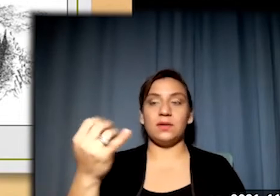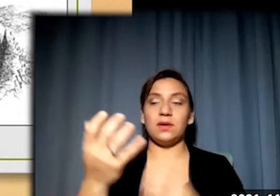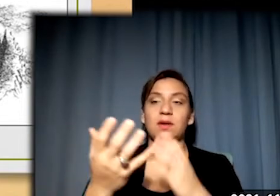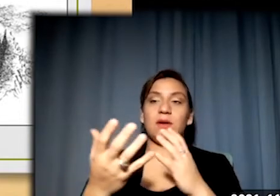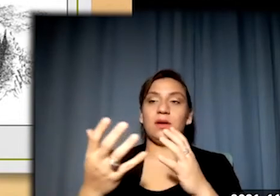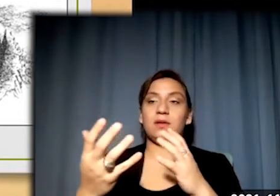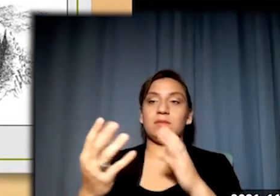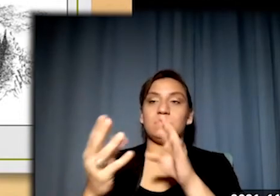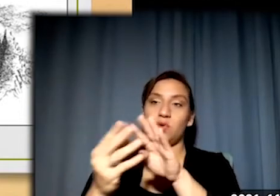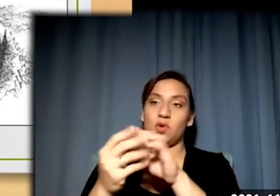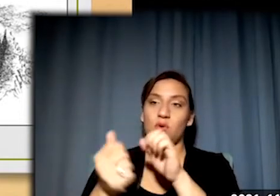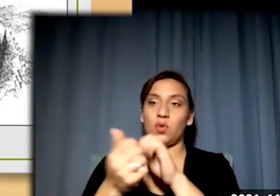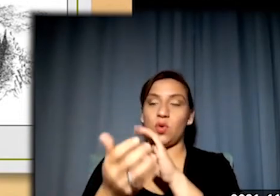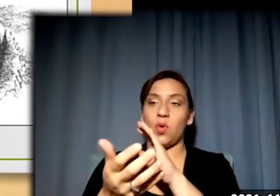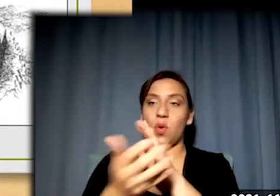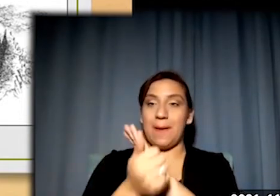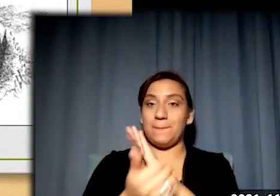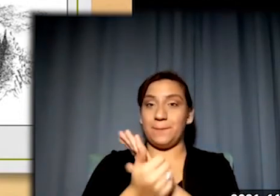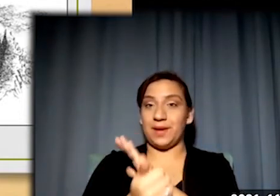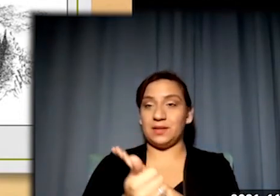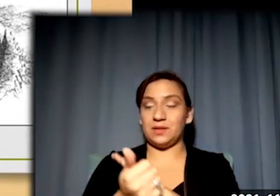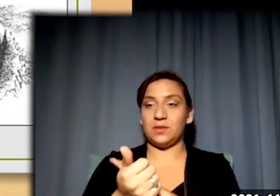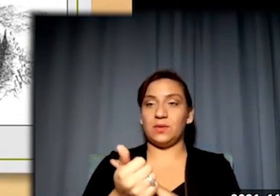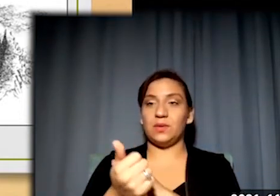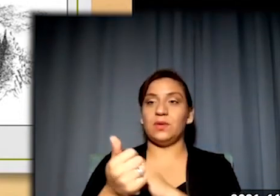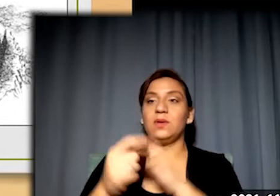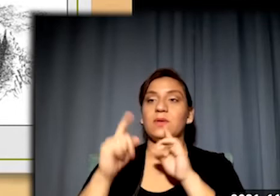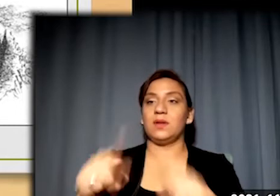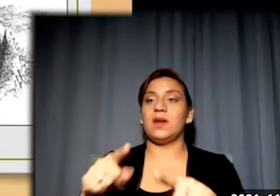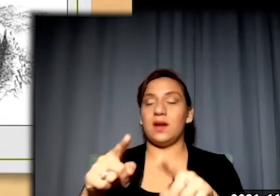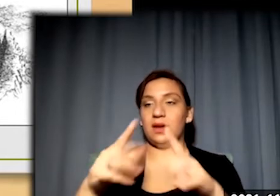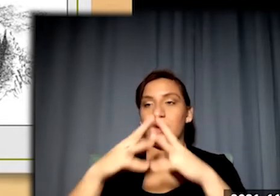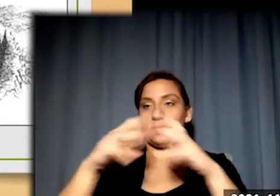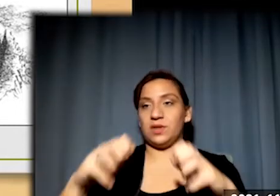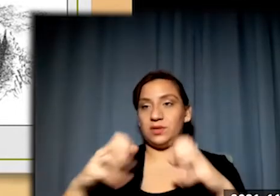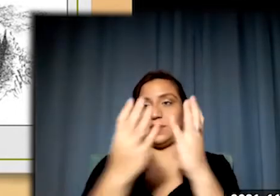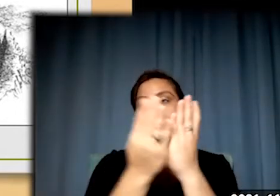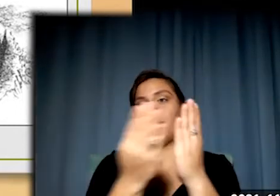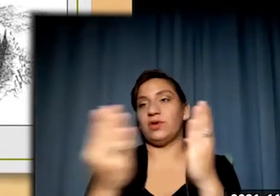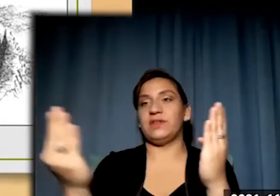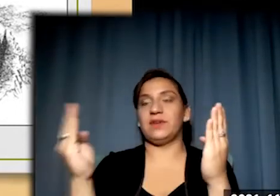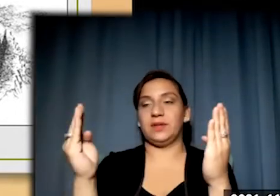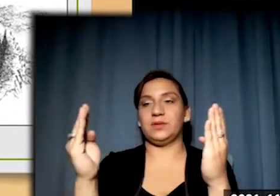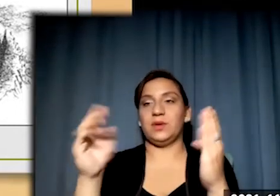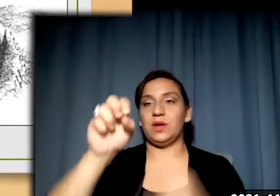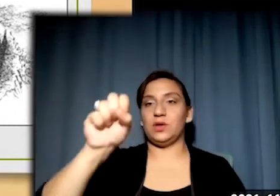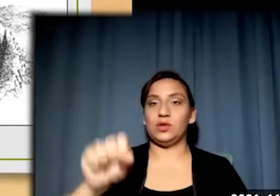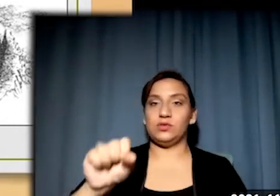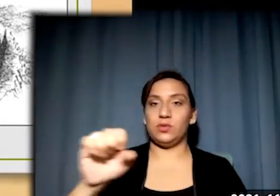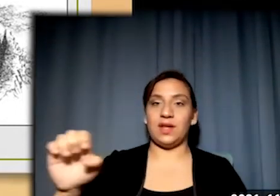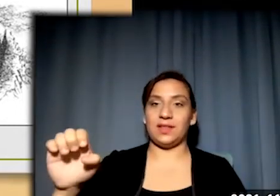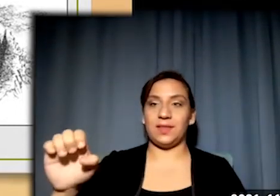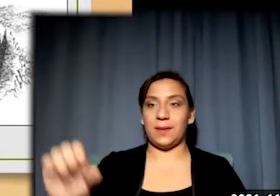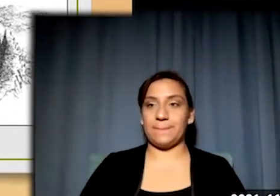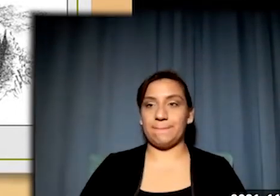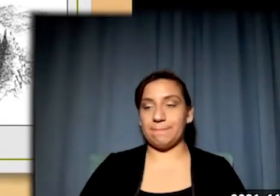in 1897 of the fortifications in the southeastern land front, the defenses in the